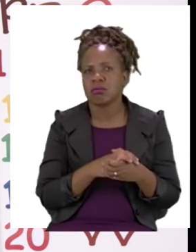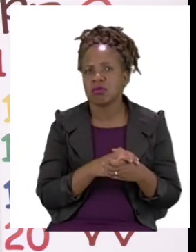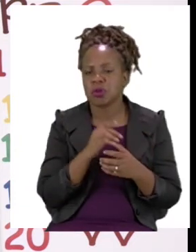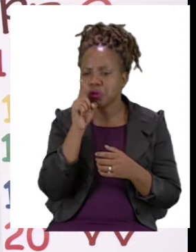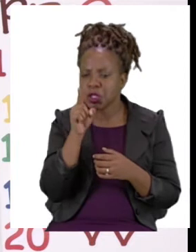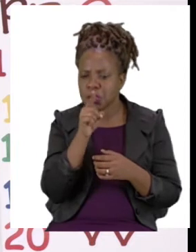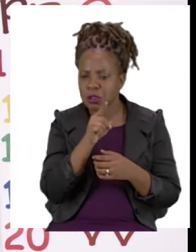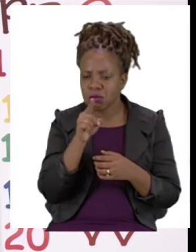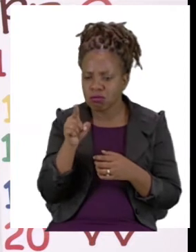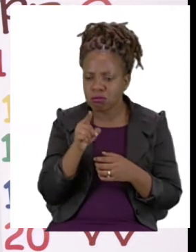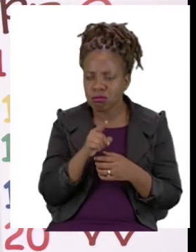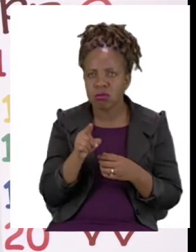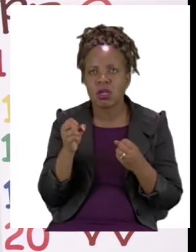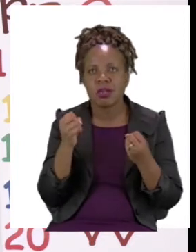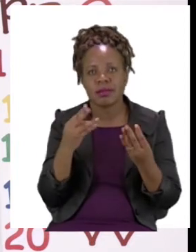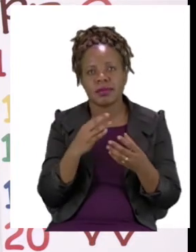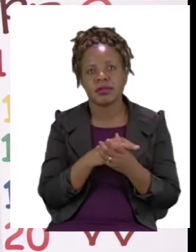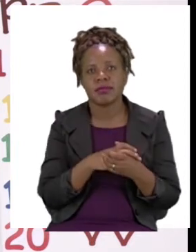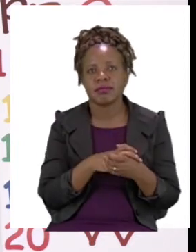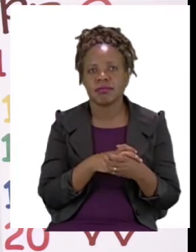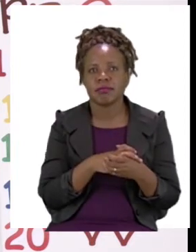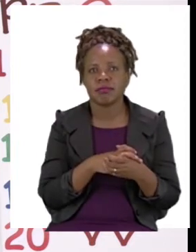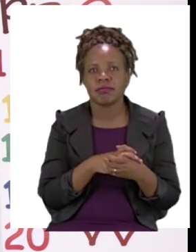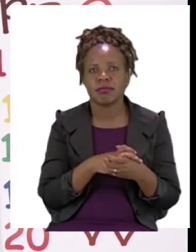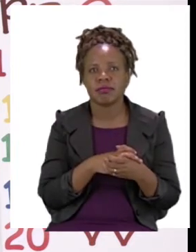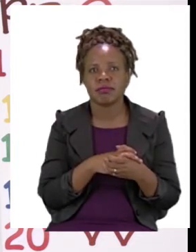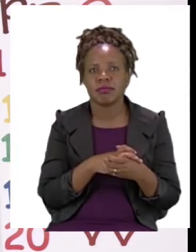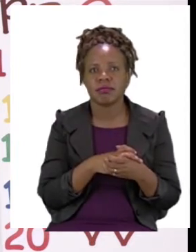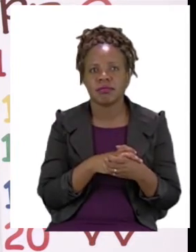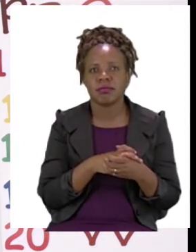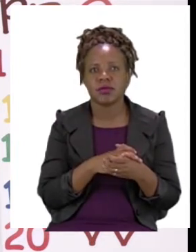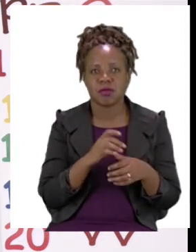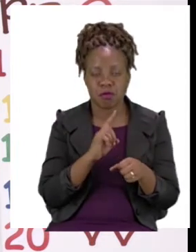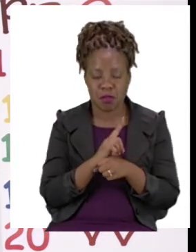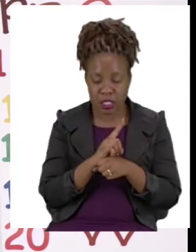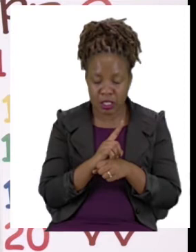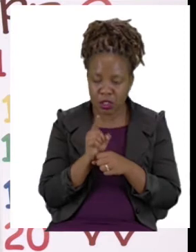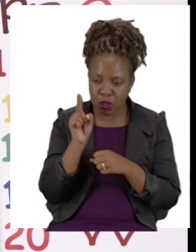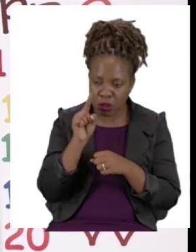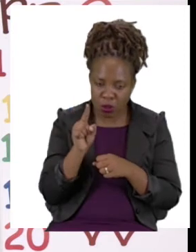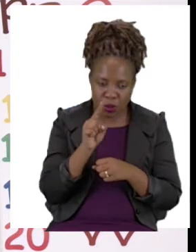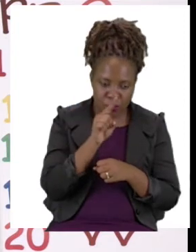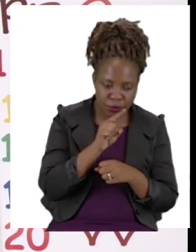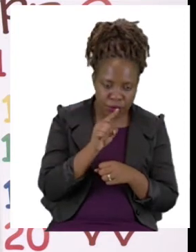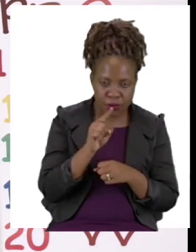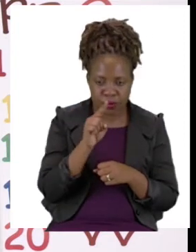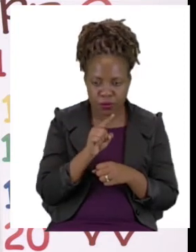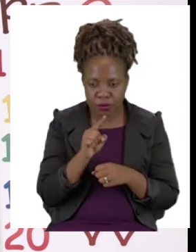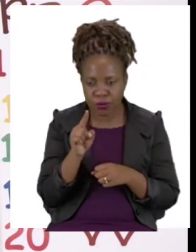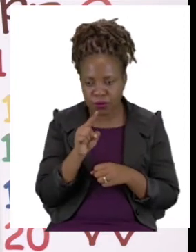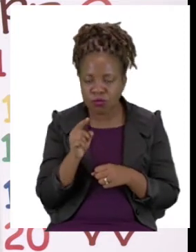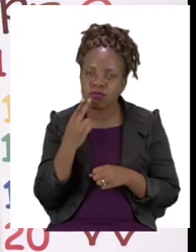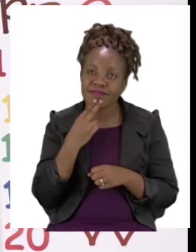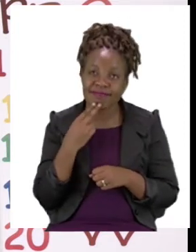in. So the first thing we're going to do, my dear children, is to draw the circles. So take your pencil and you're